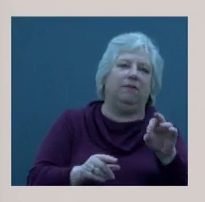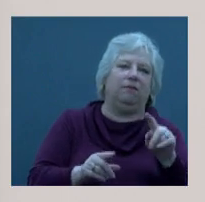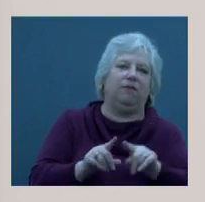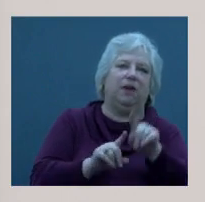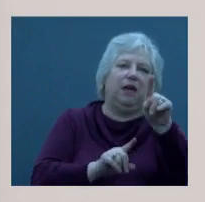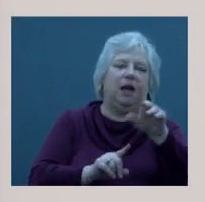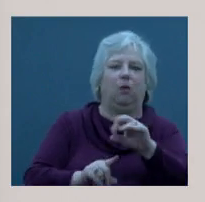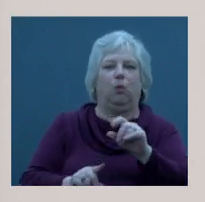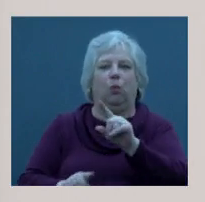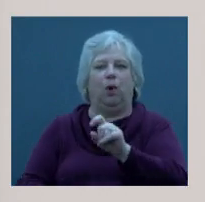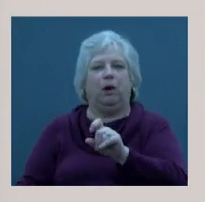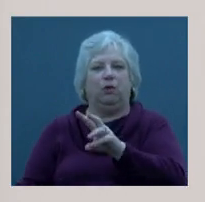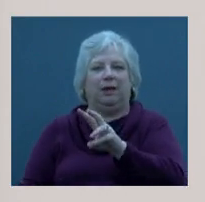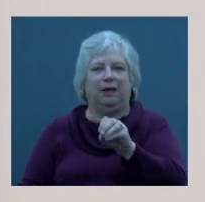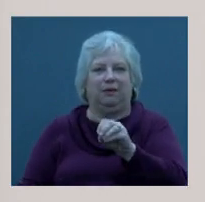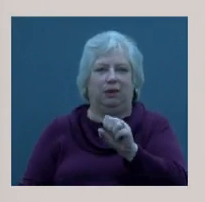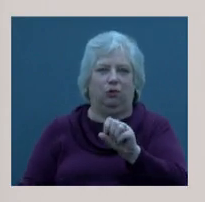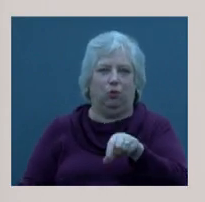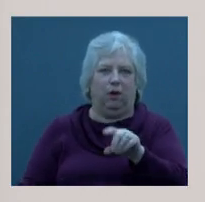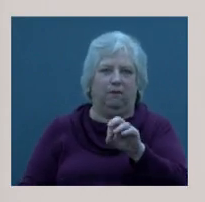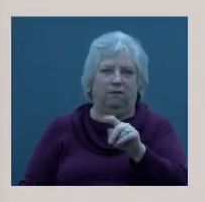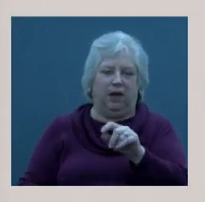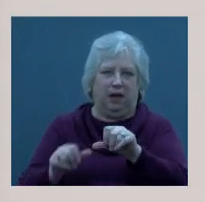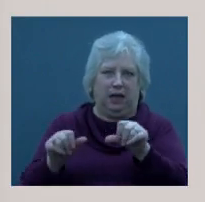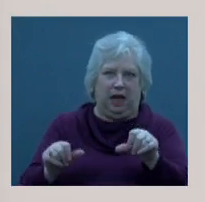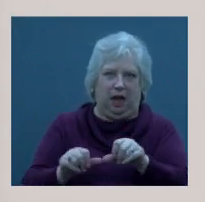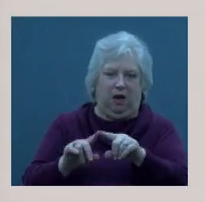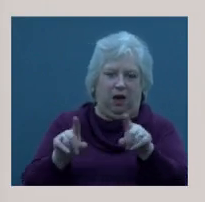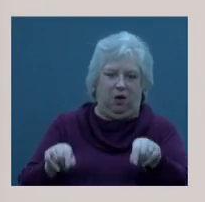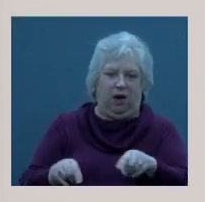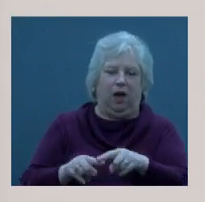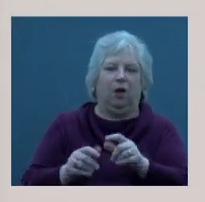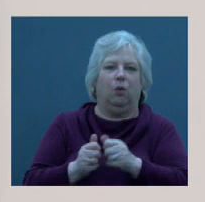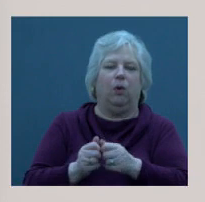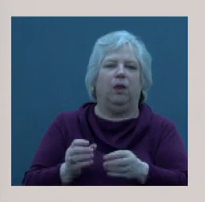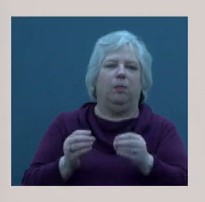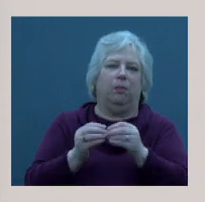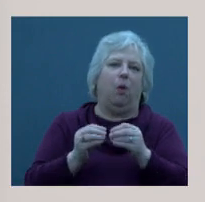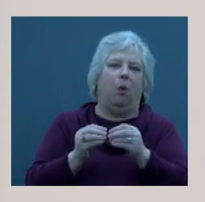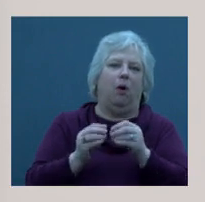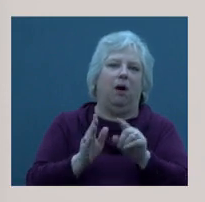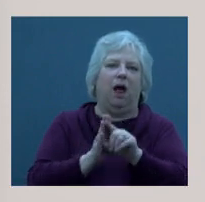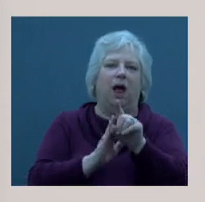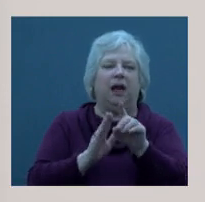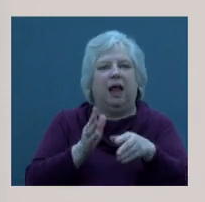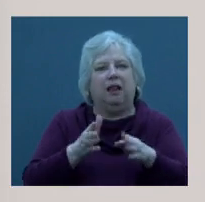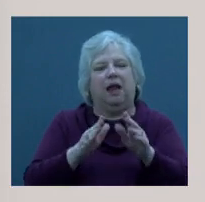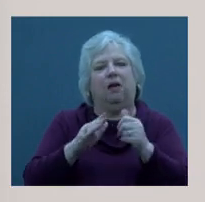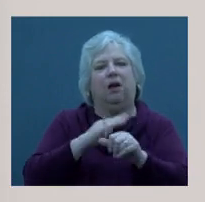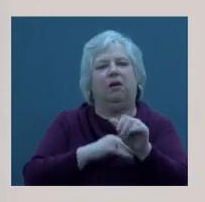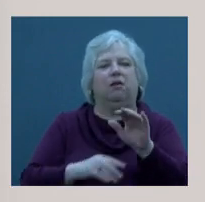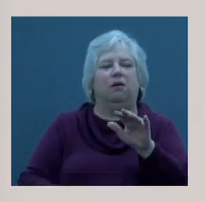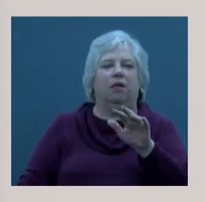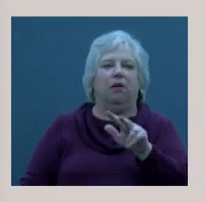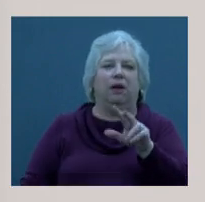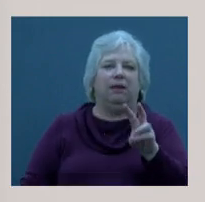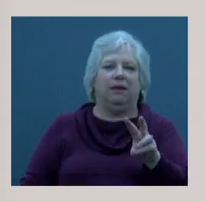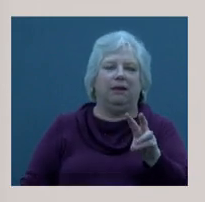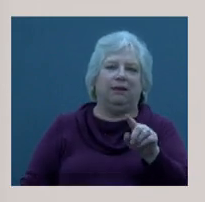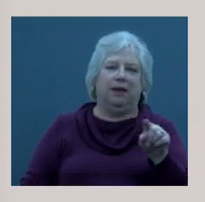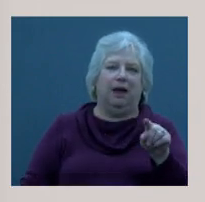and 160 square feet in area, with the possibility of additional height being allowed under Section